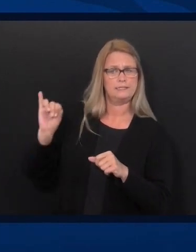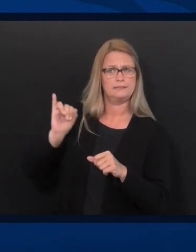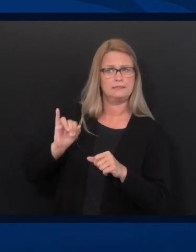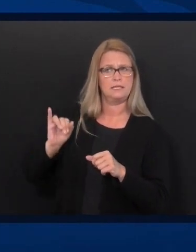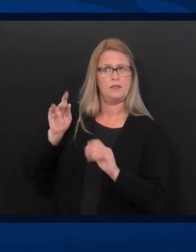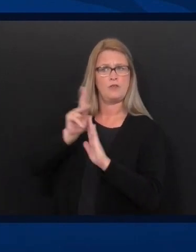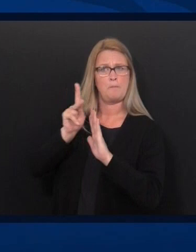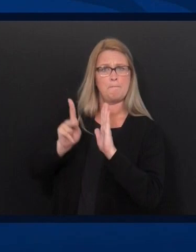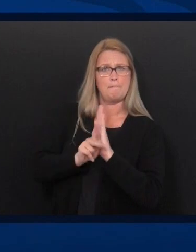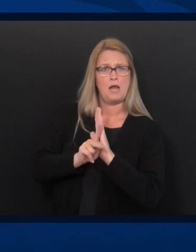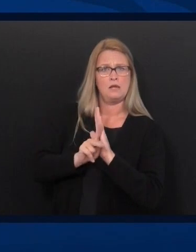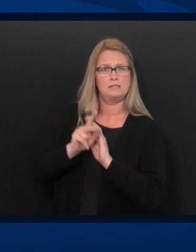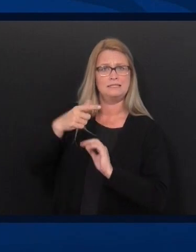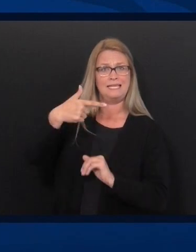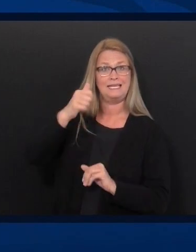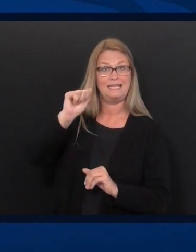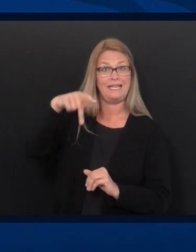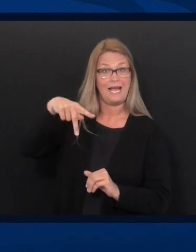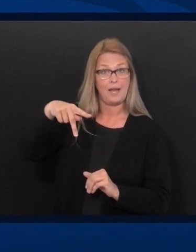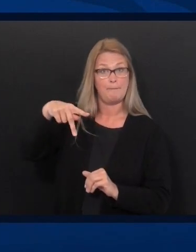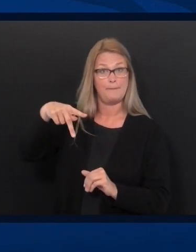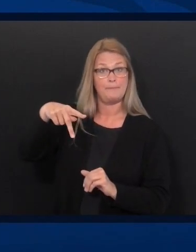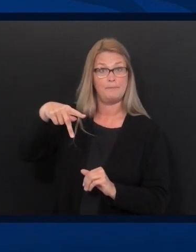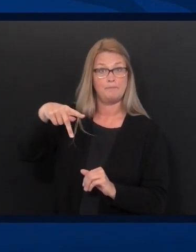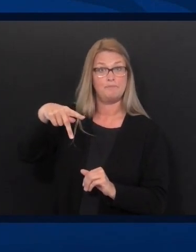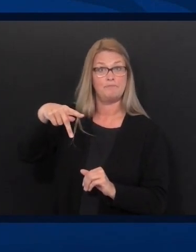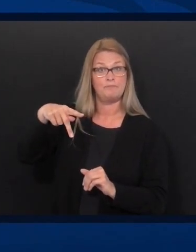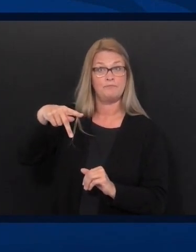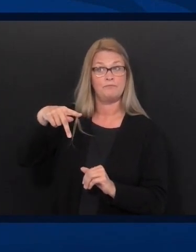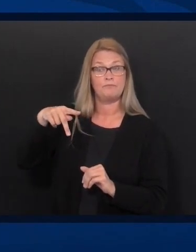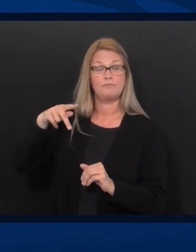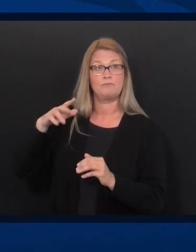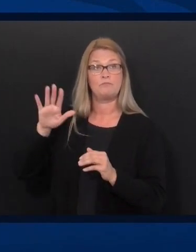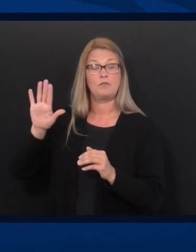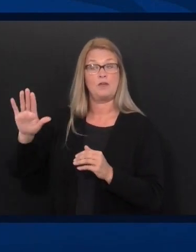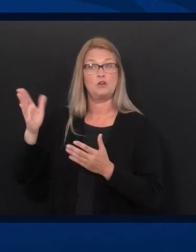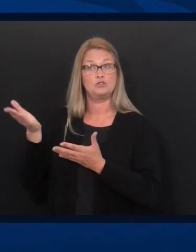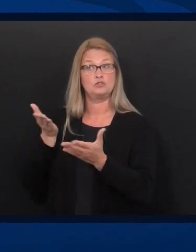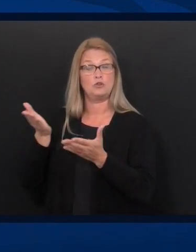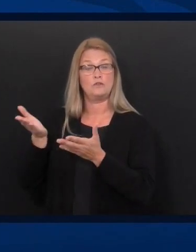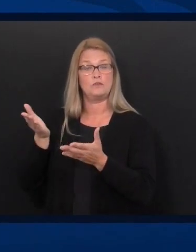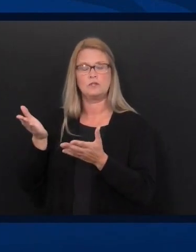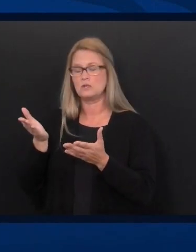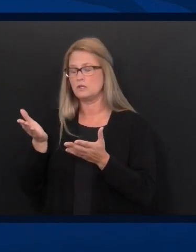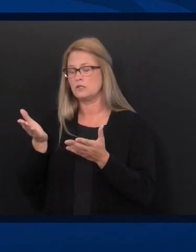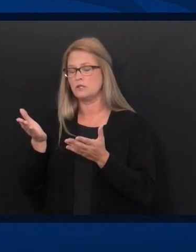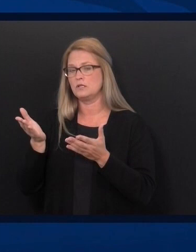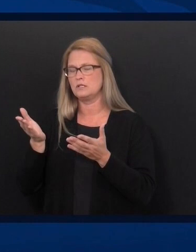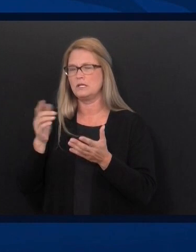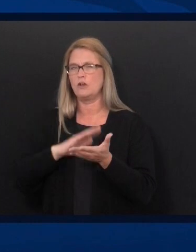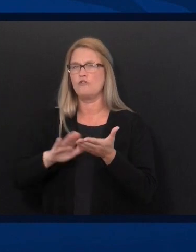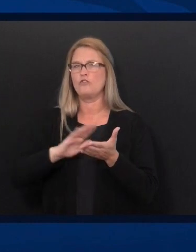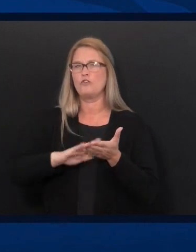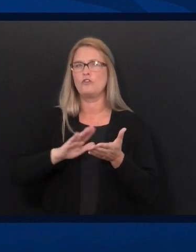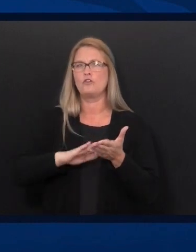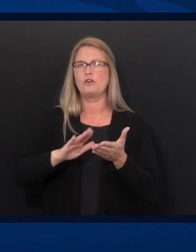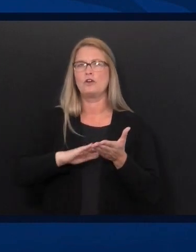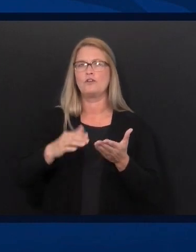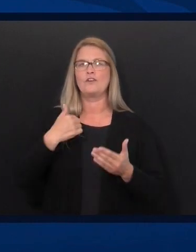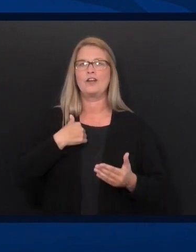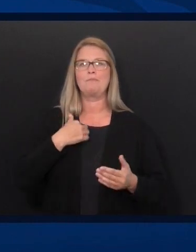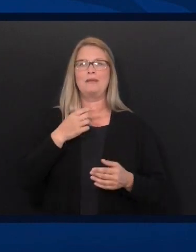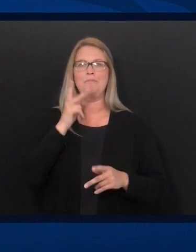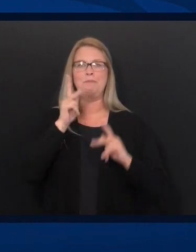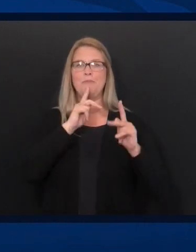the gap in services that they're being allowed to offer. But I'm being told by, and forgive me, it's grass cutting day at the